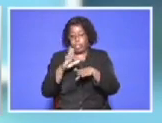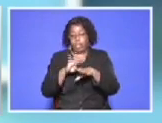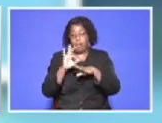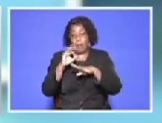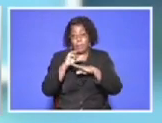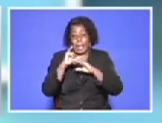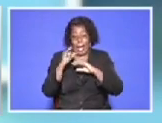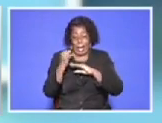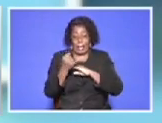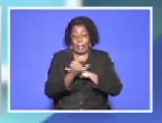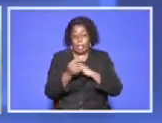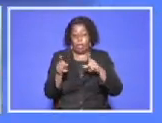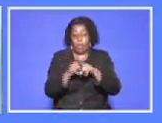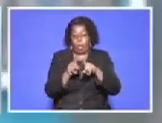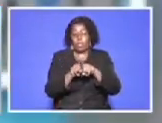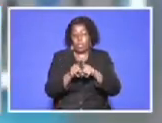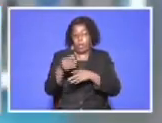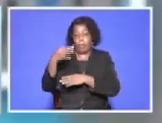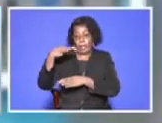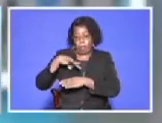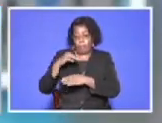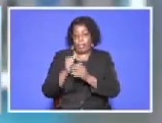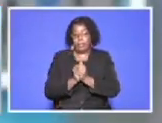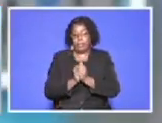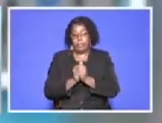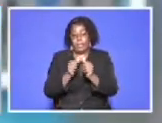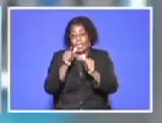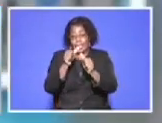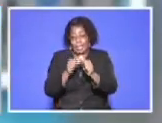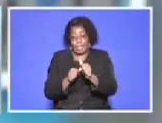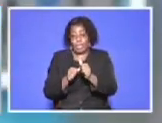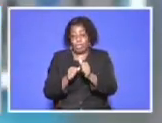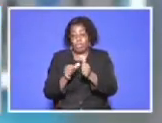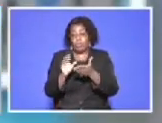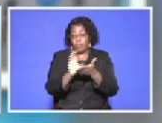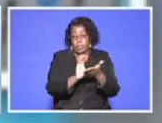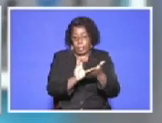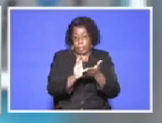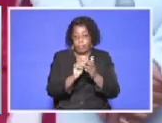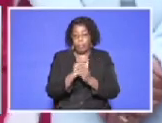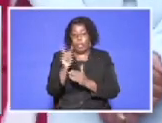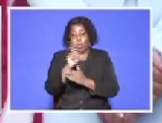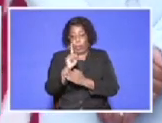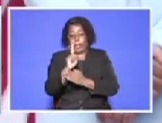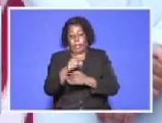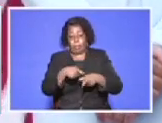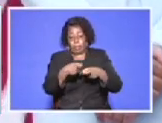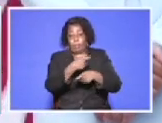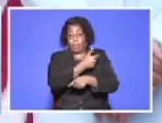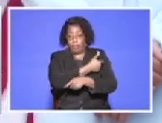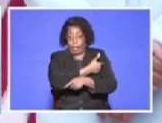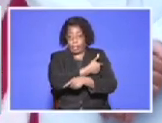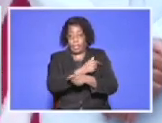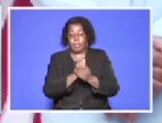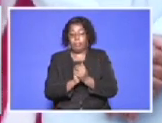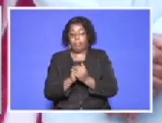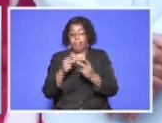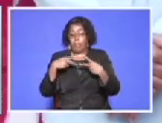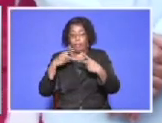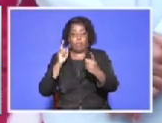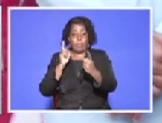Islands will also benefit. Each site where the vaccine is being administered must